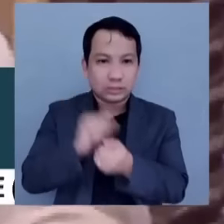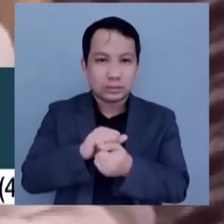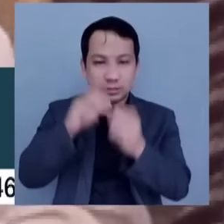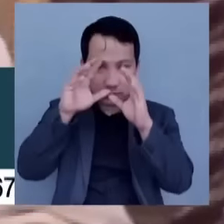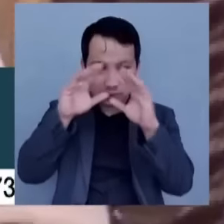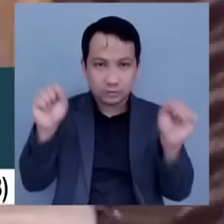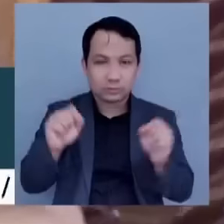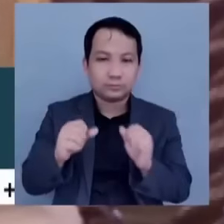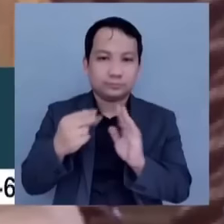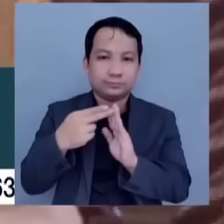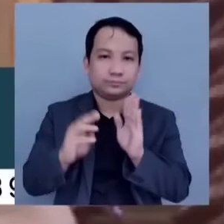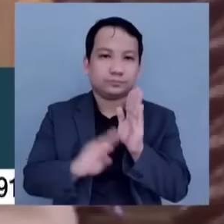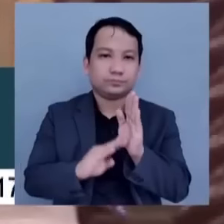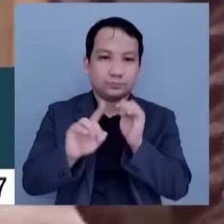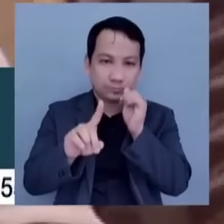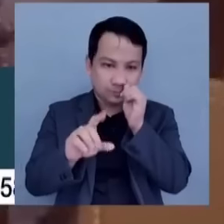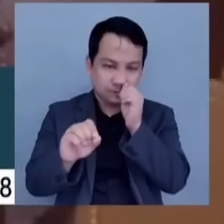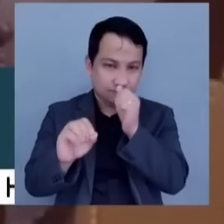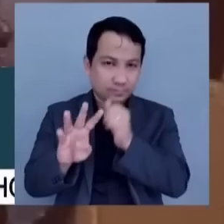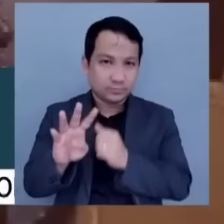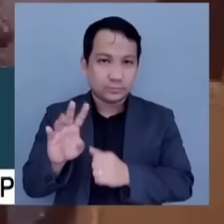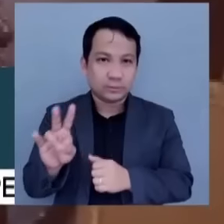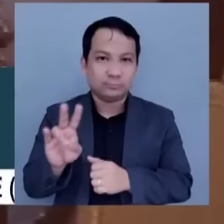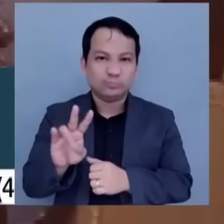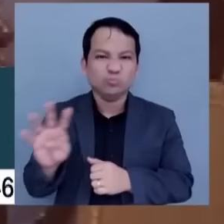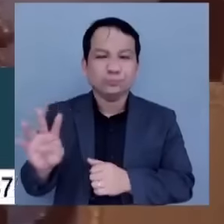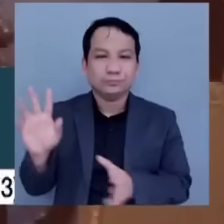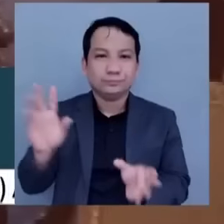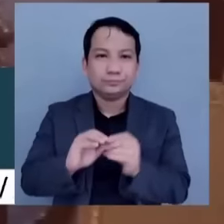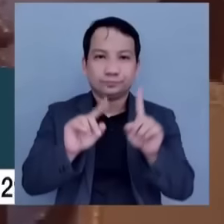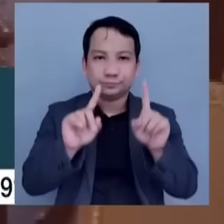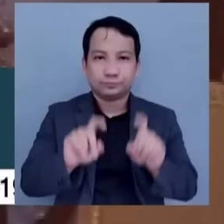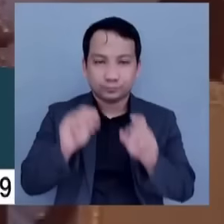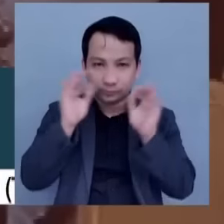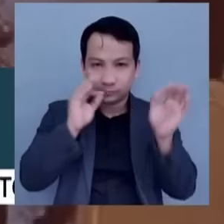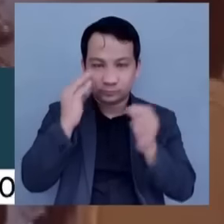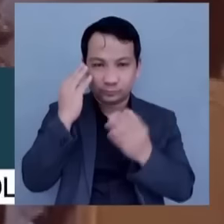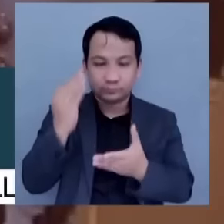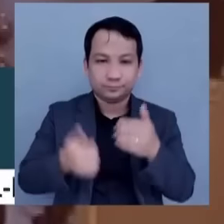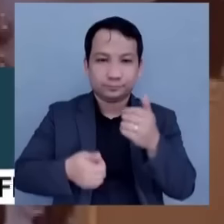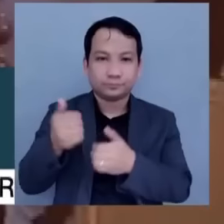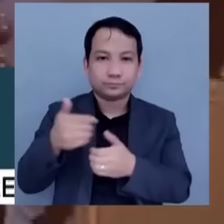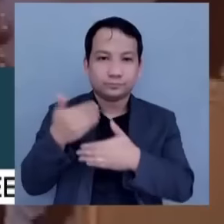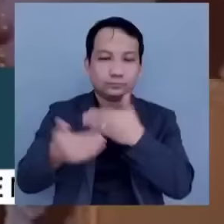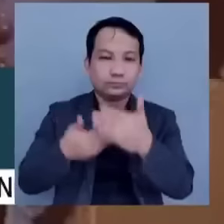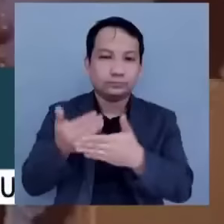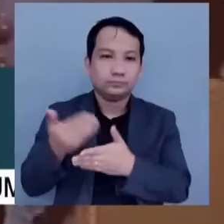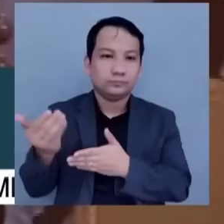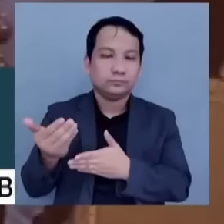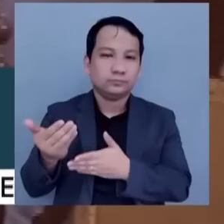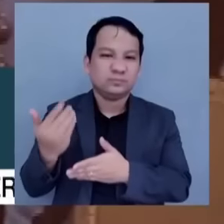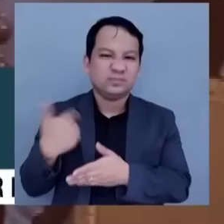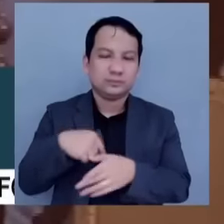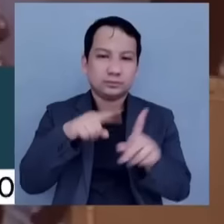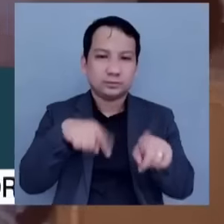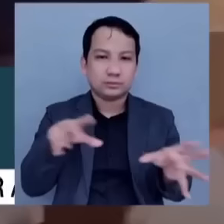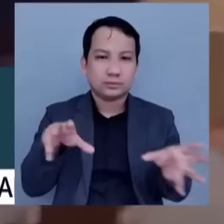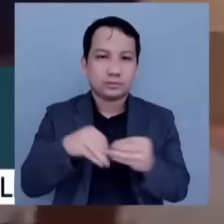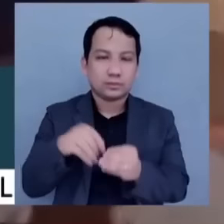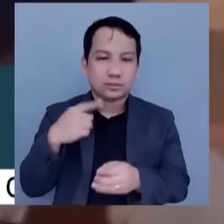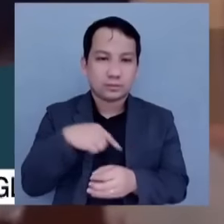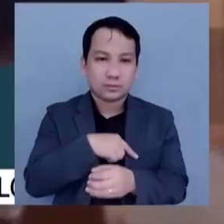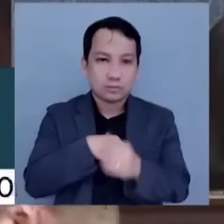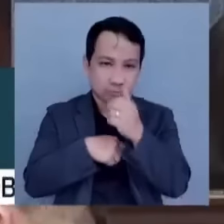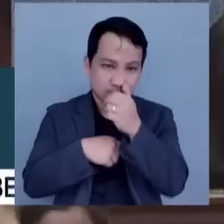Bill 10744, the random drug test will be conducted through hair follicle drug test, and if the